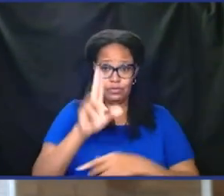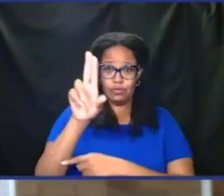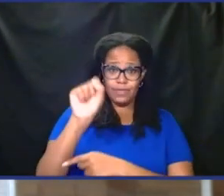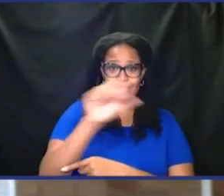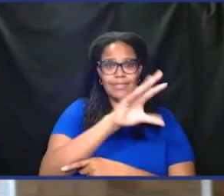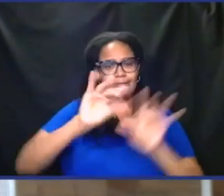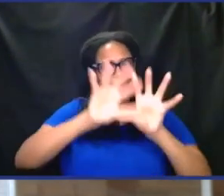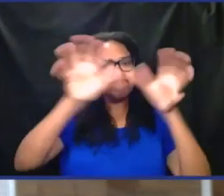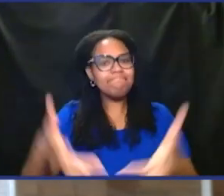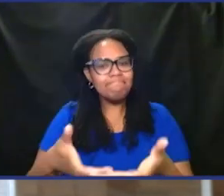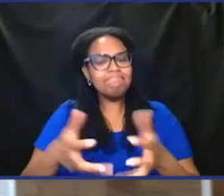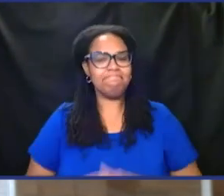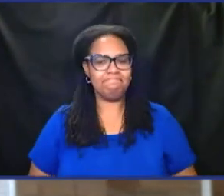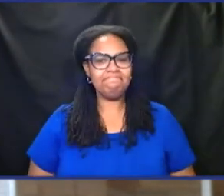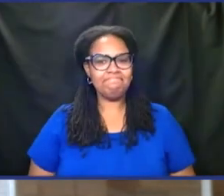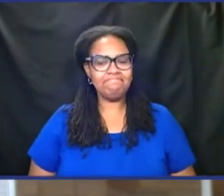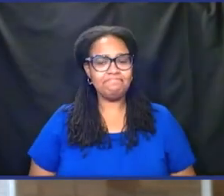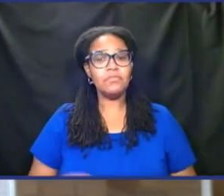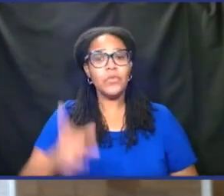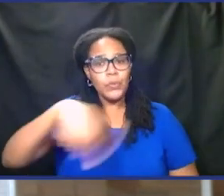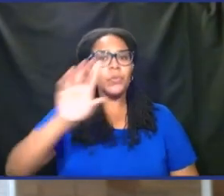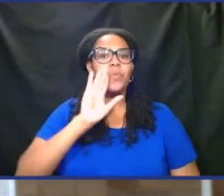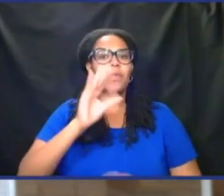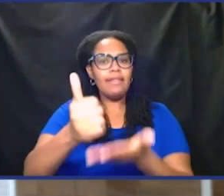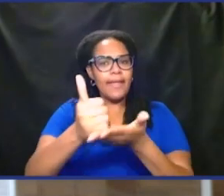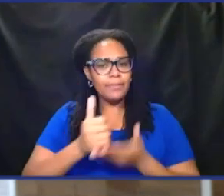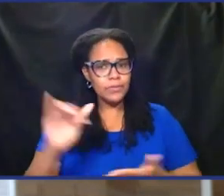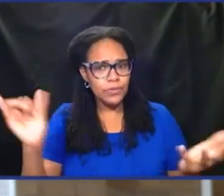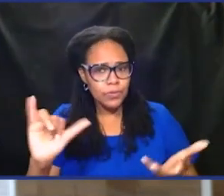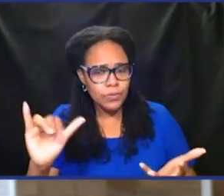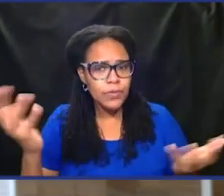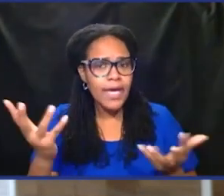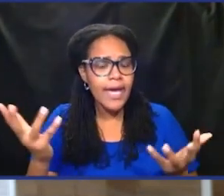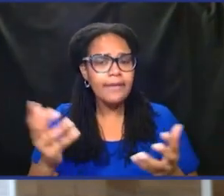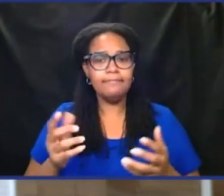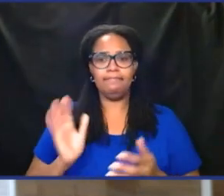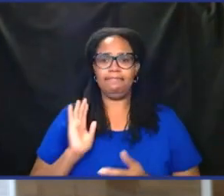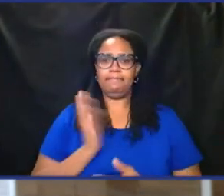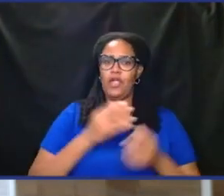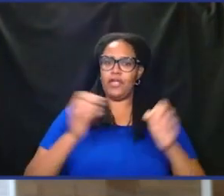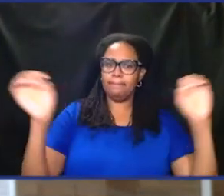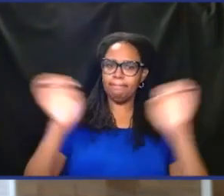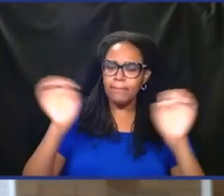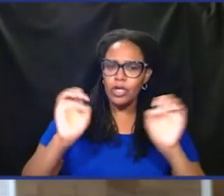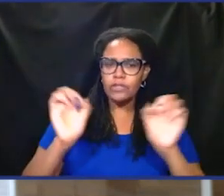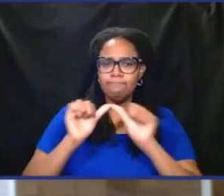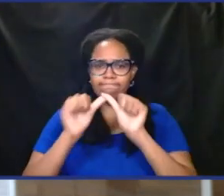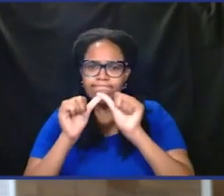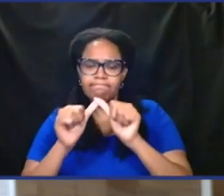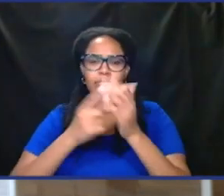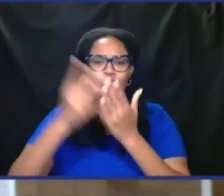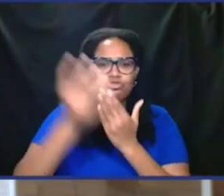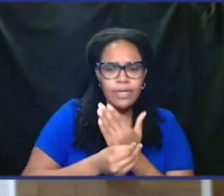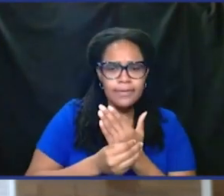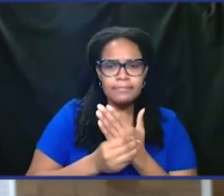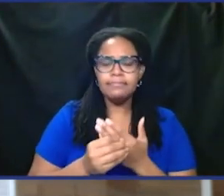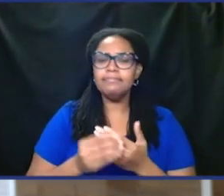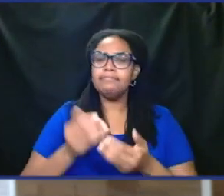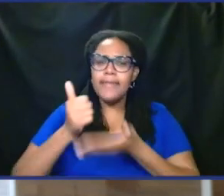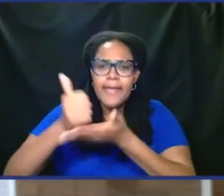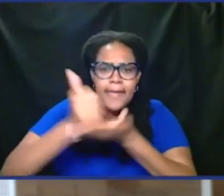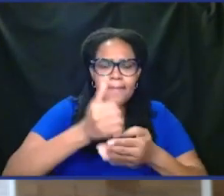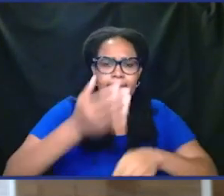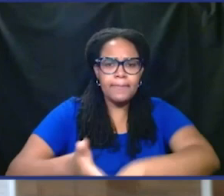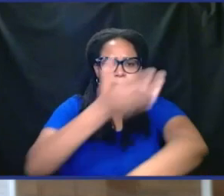around the world. And you'll be helping support Americares emergency and ongoing health programs, which improve health in